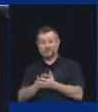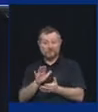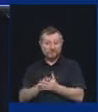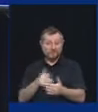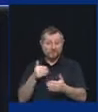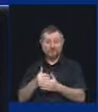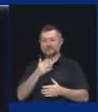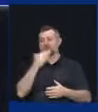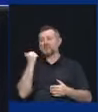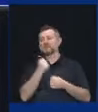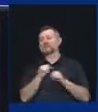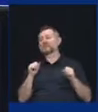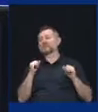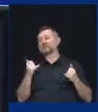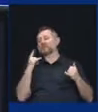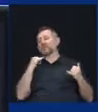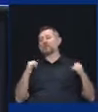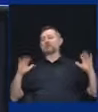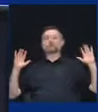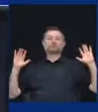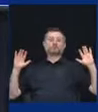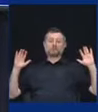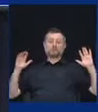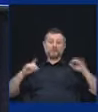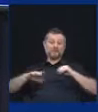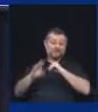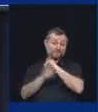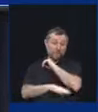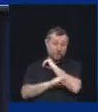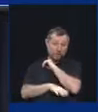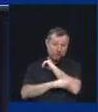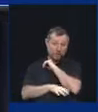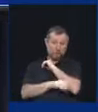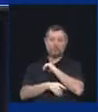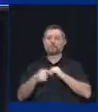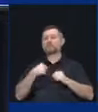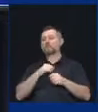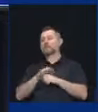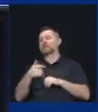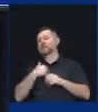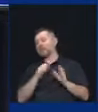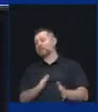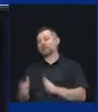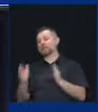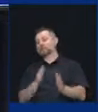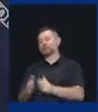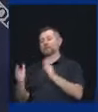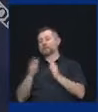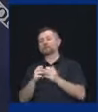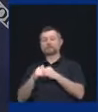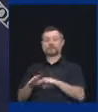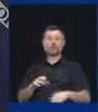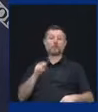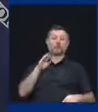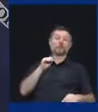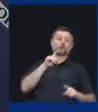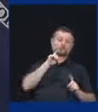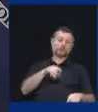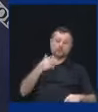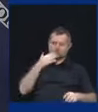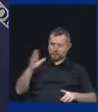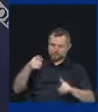masks on indoor for now, and then they can revisit going into the fall when there's more time to prepare. Yeah, that's a good point. That's one of the pegs